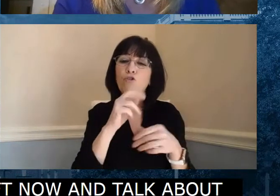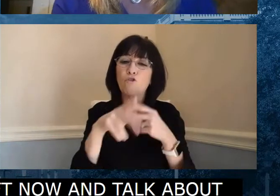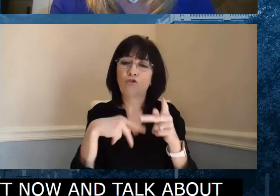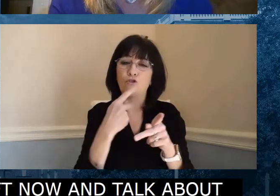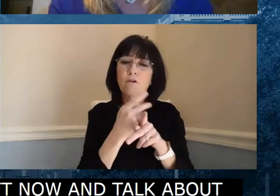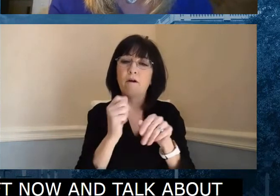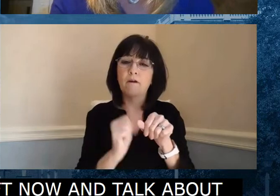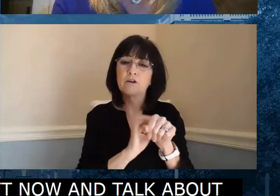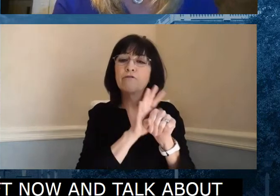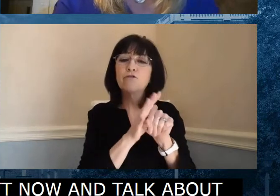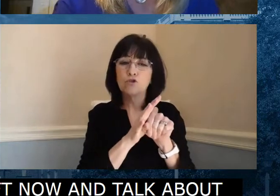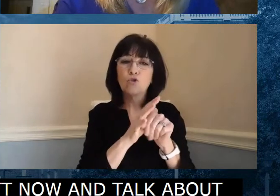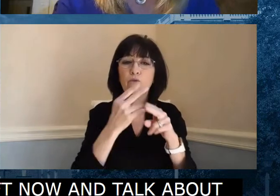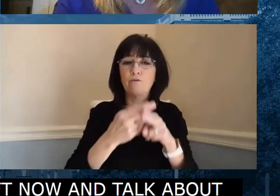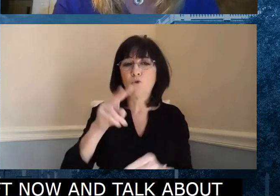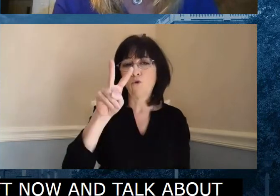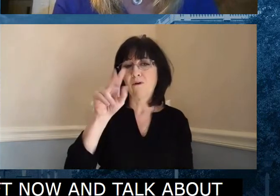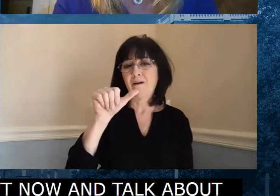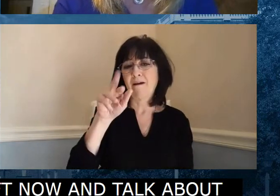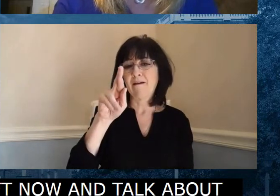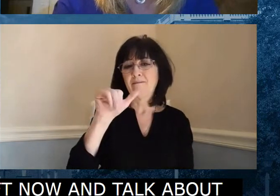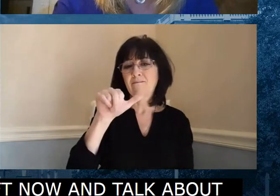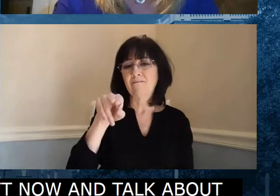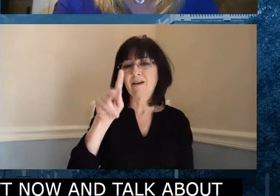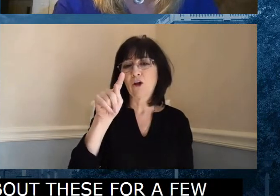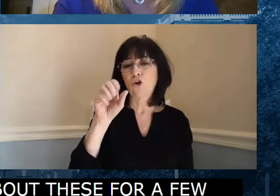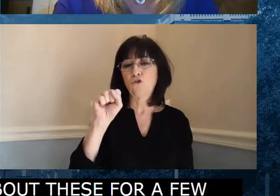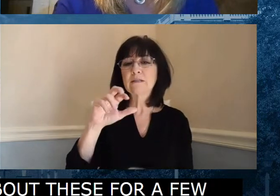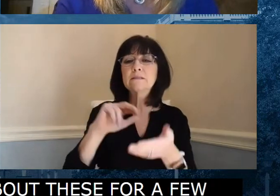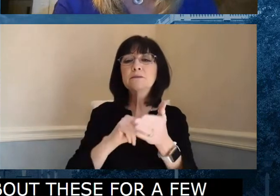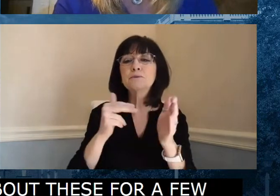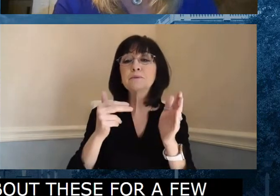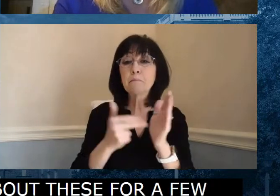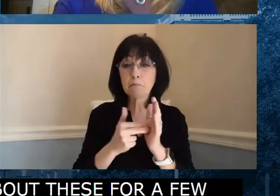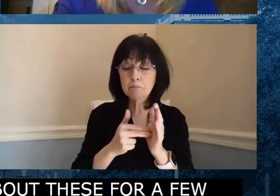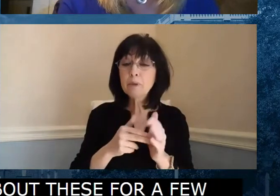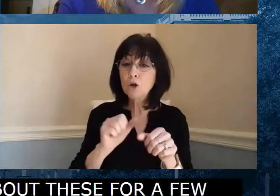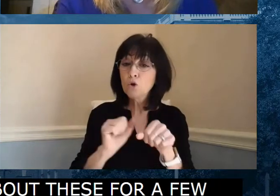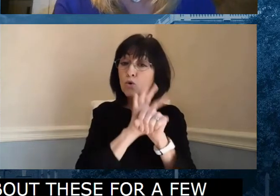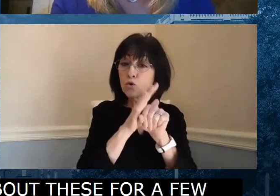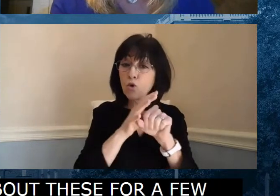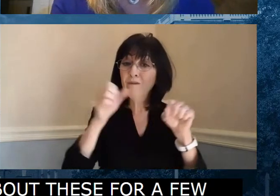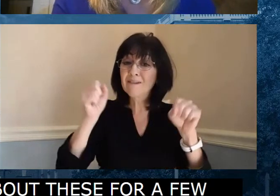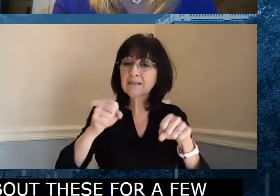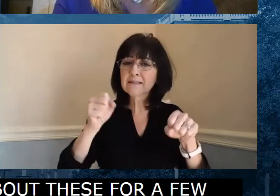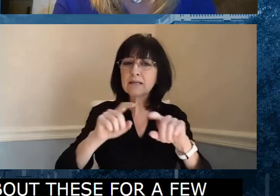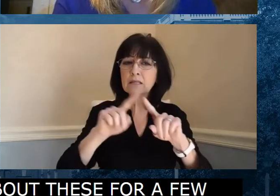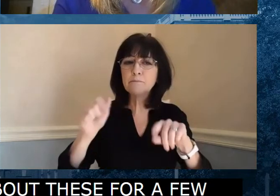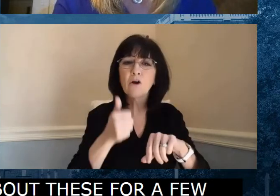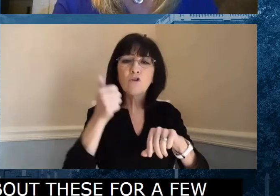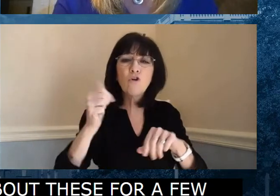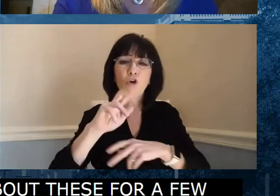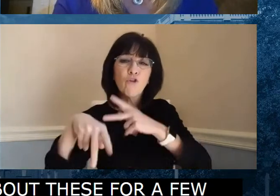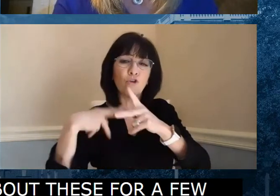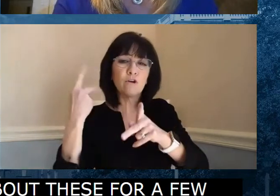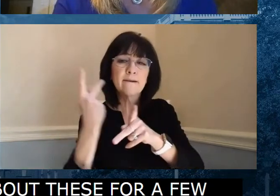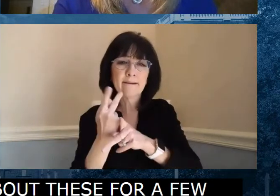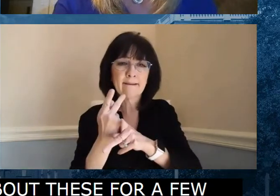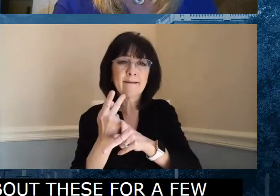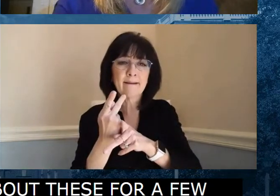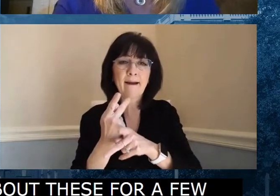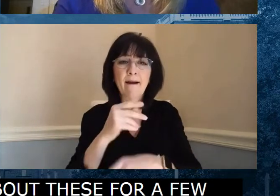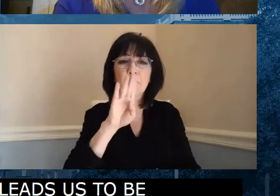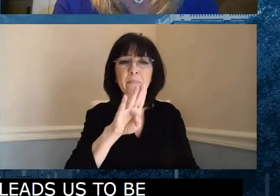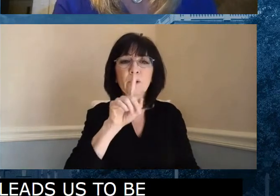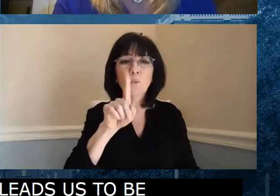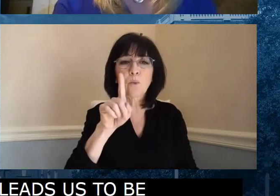that leads us to be cautious, like the rest of the nation, but especially in the Northeast, this part of the United